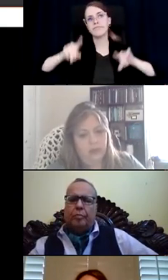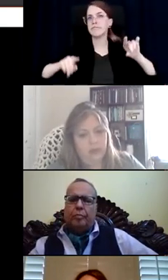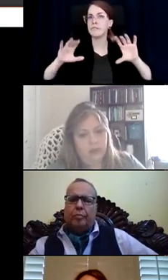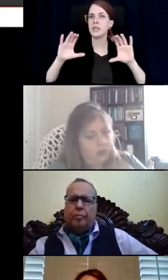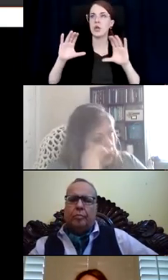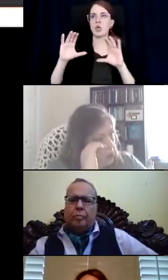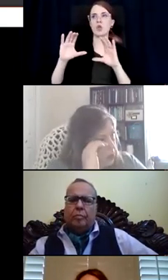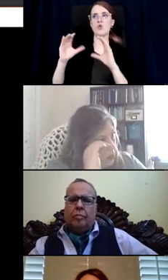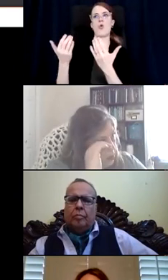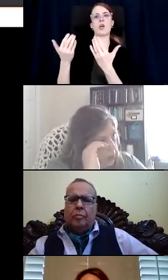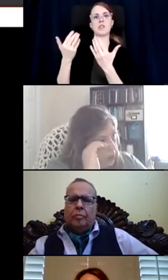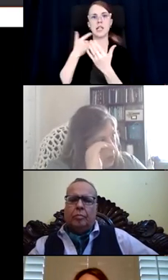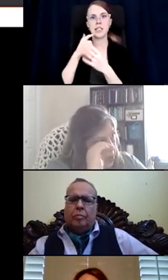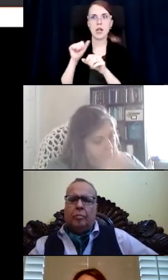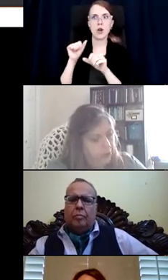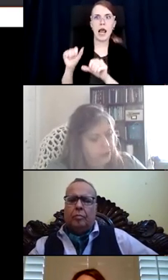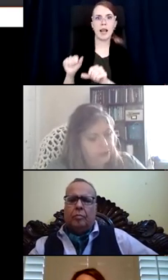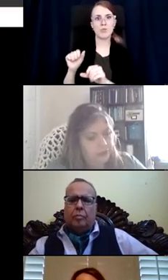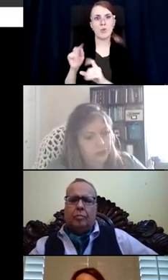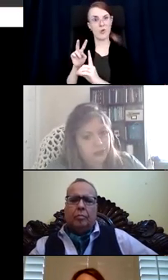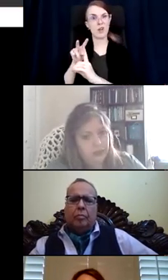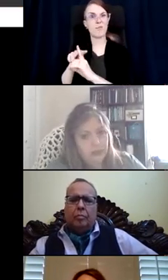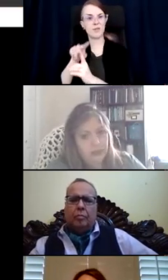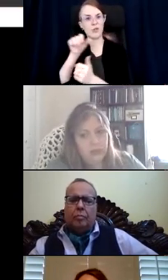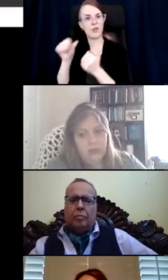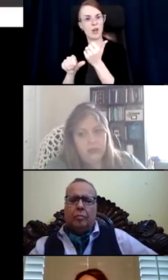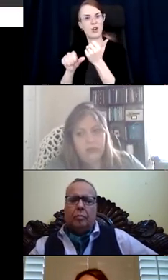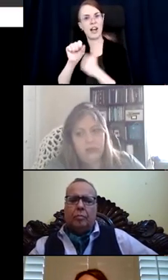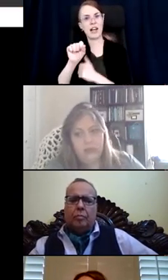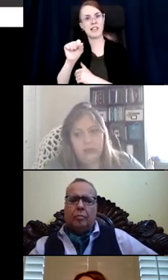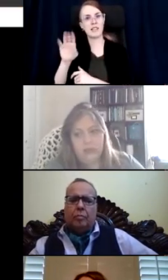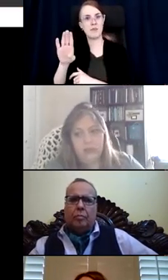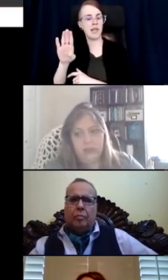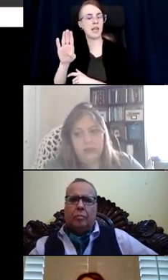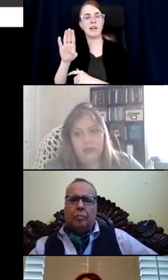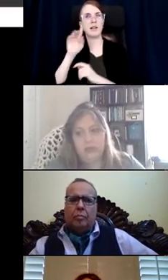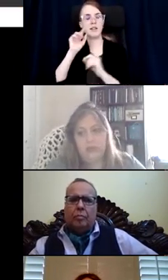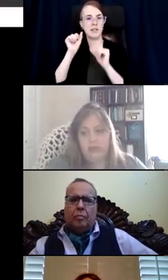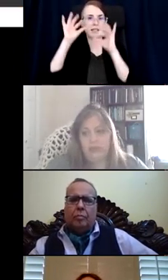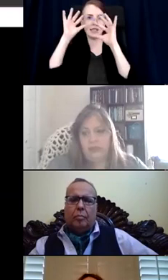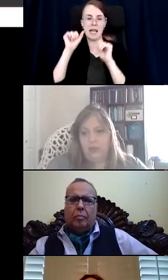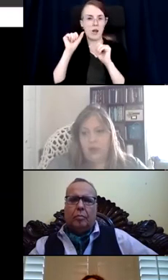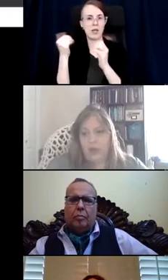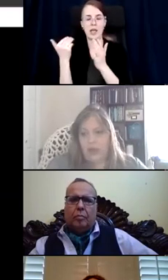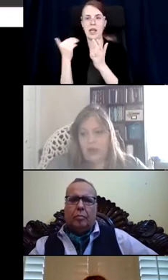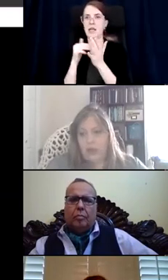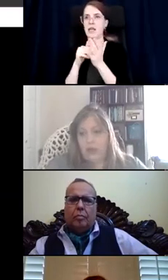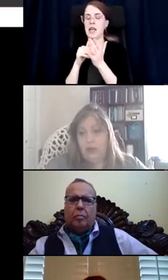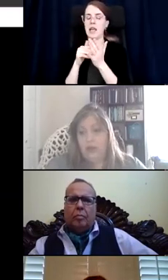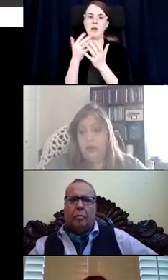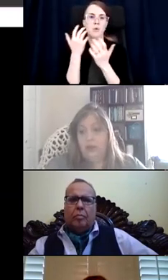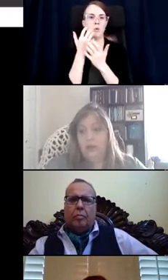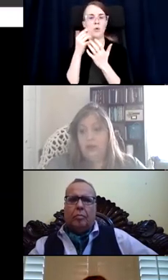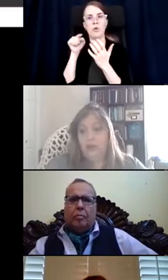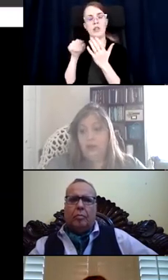and applicable for under SSB is truly astounding. And again, the reach and support for this